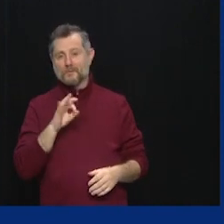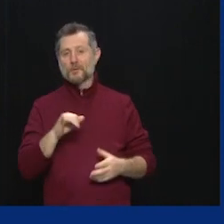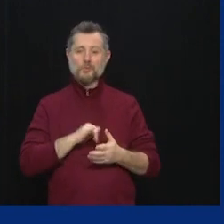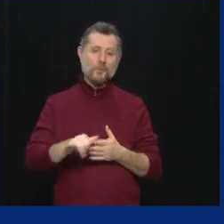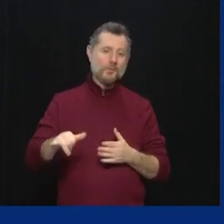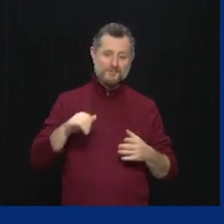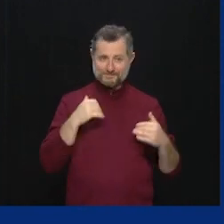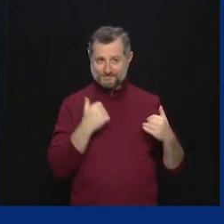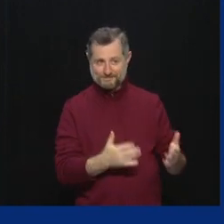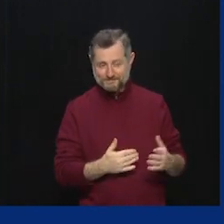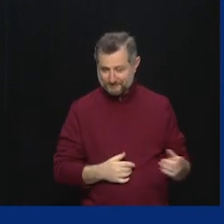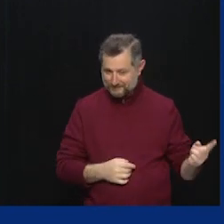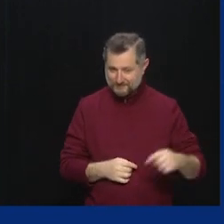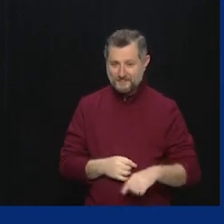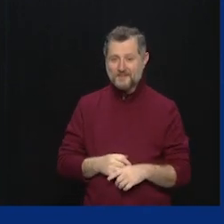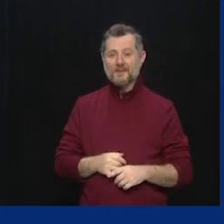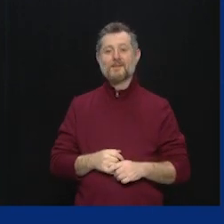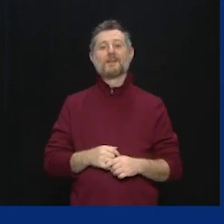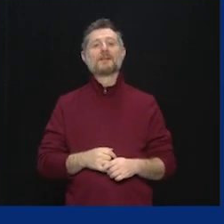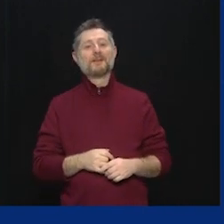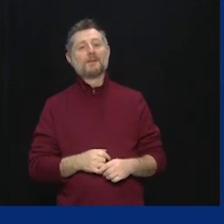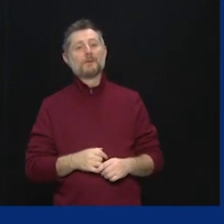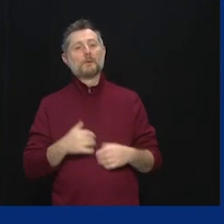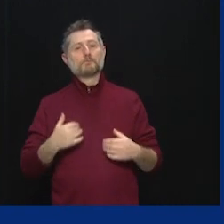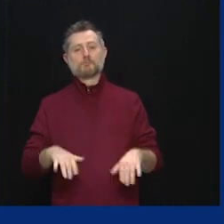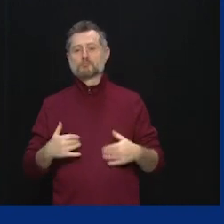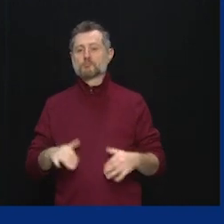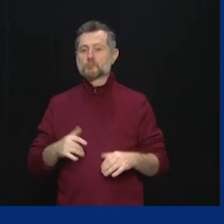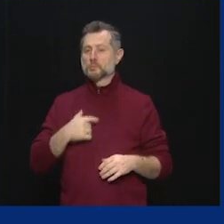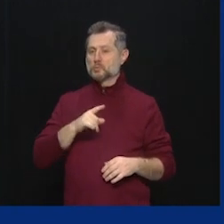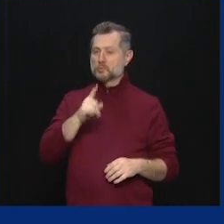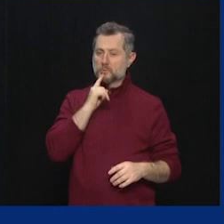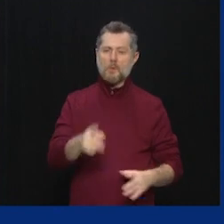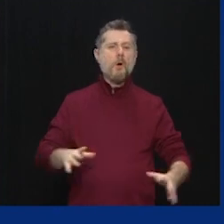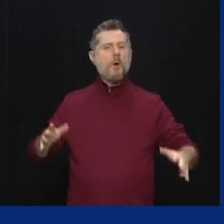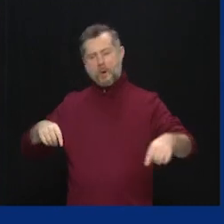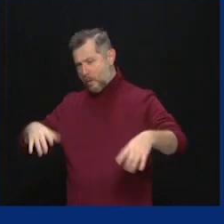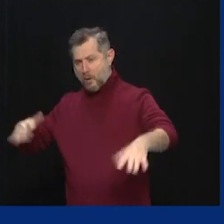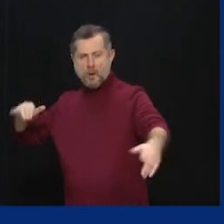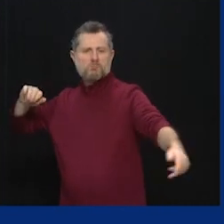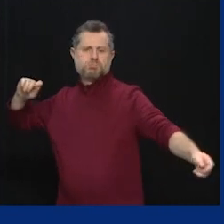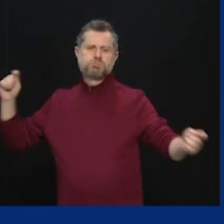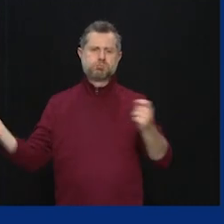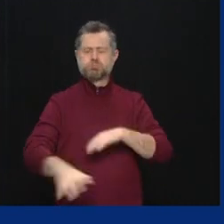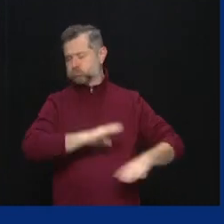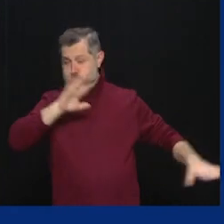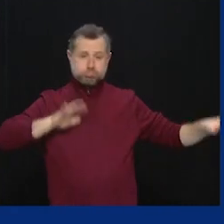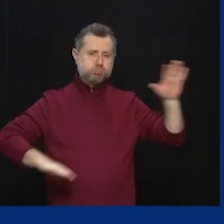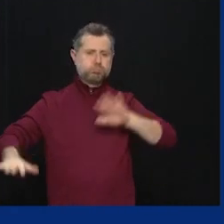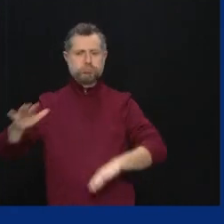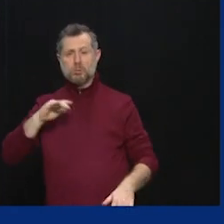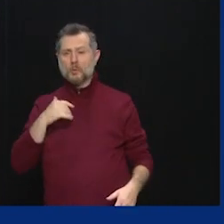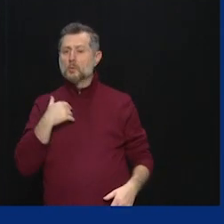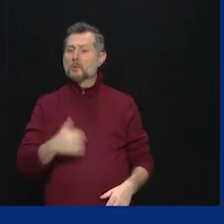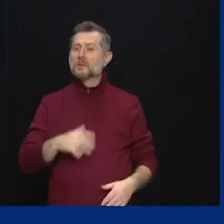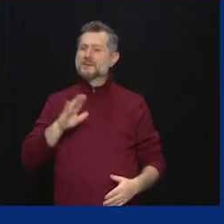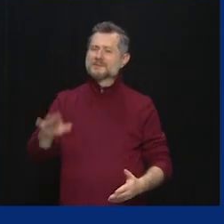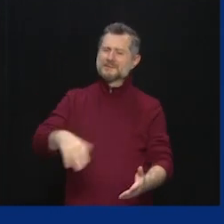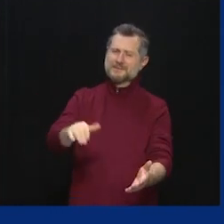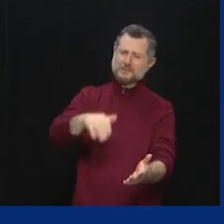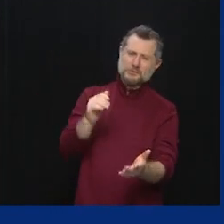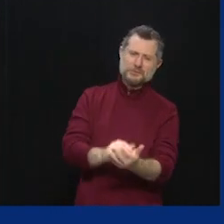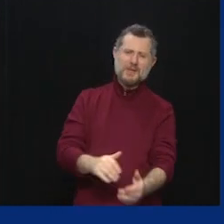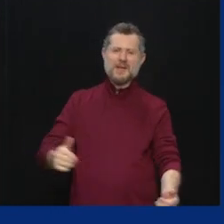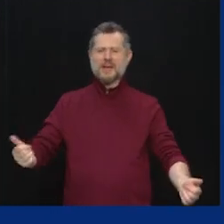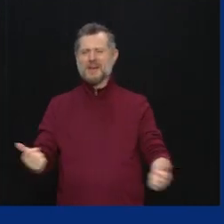This truly is transformative. And to see that this is now the epicenter of everything fun and cool on Long Island.